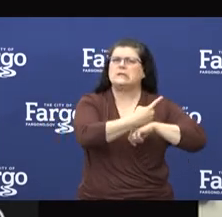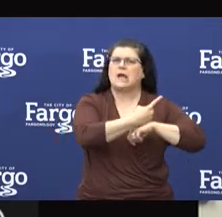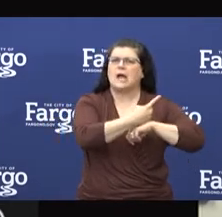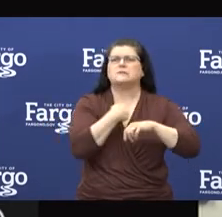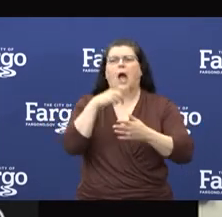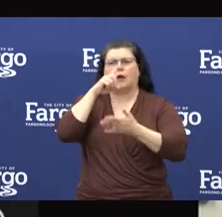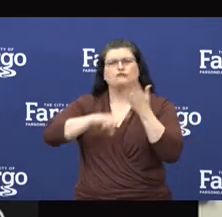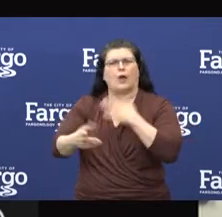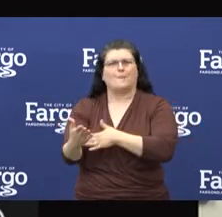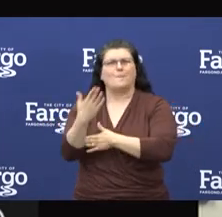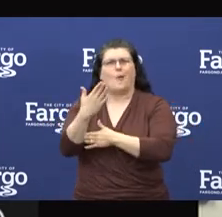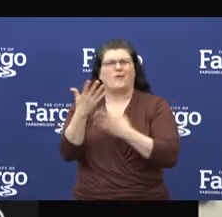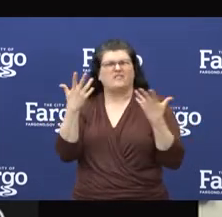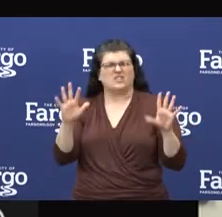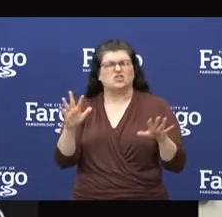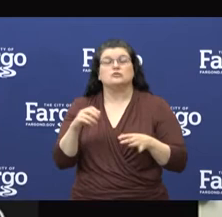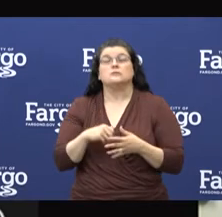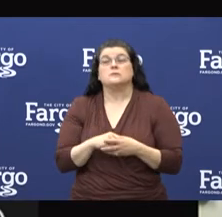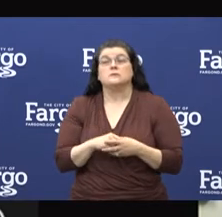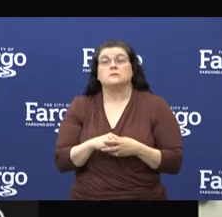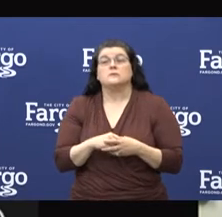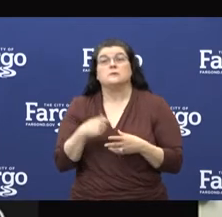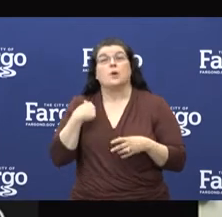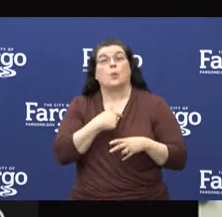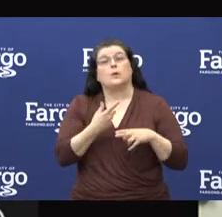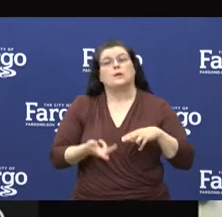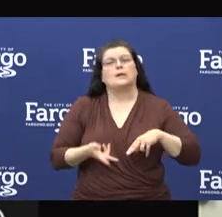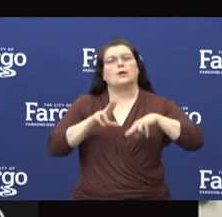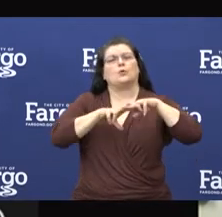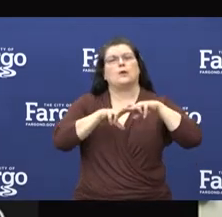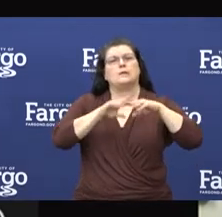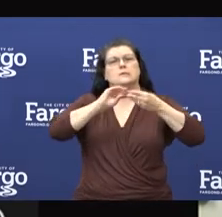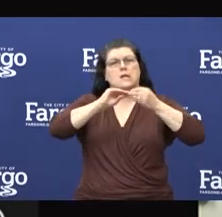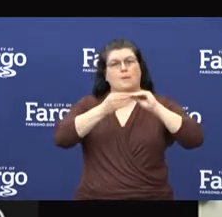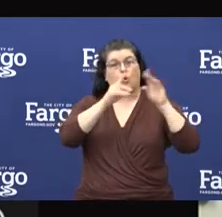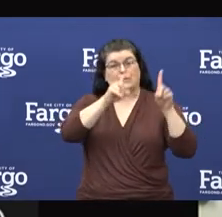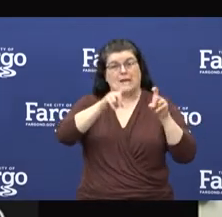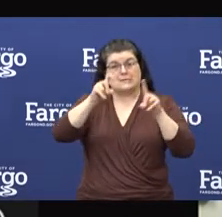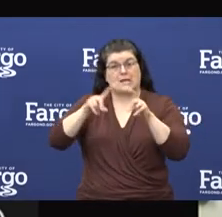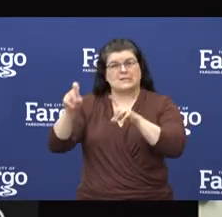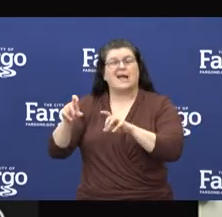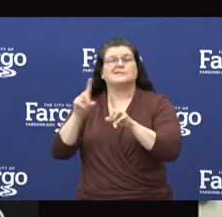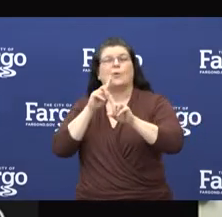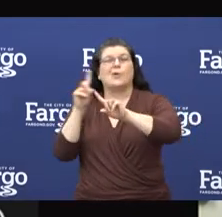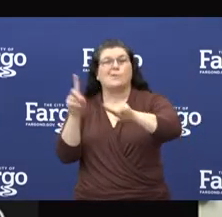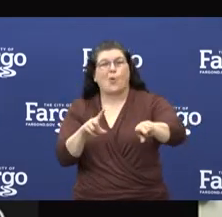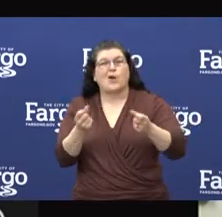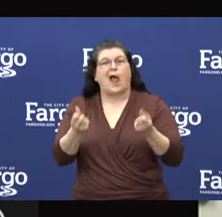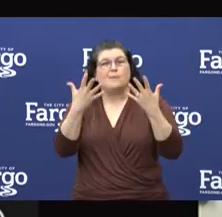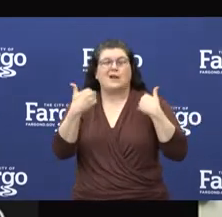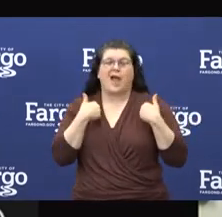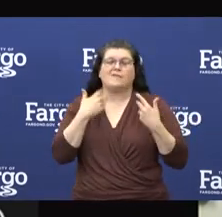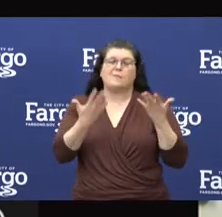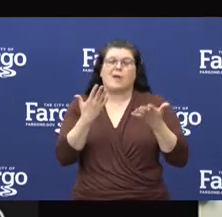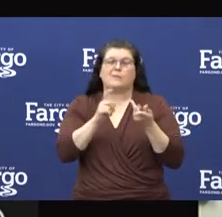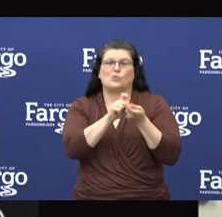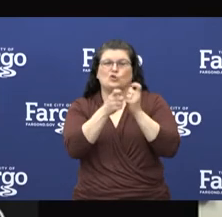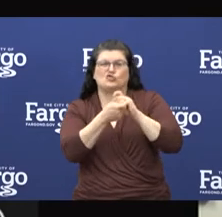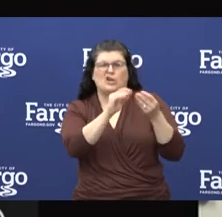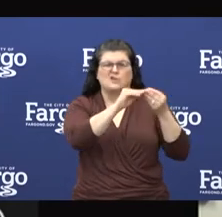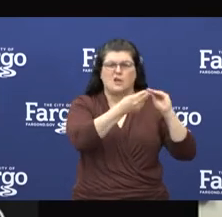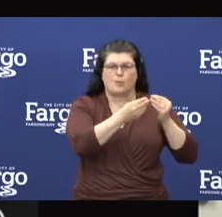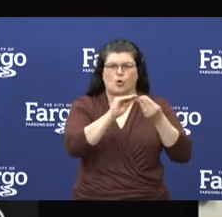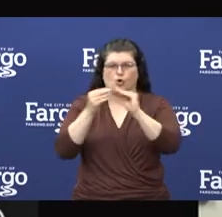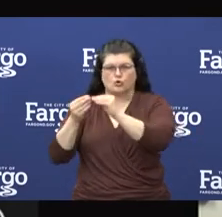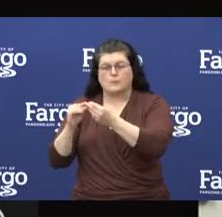checked this morning. However, as we increase the number of tests and the reporting rate changes, that may affect that. Our